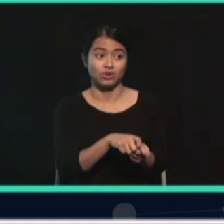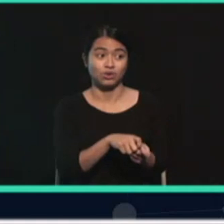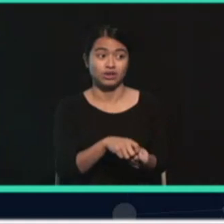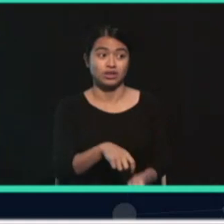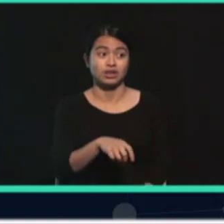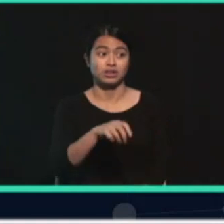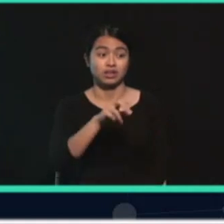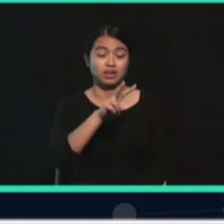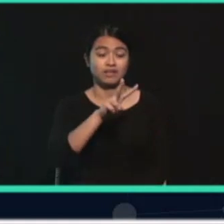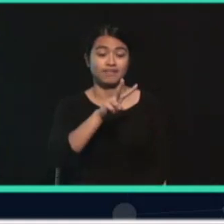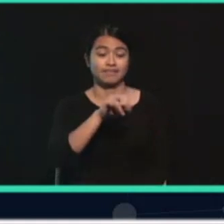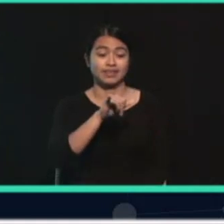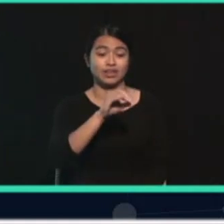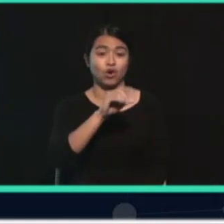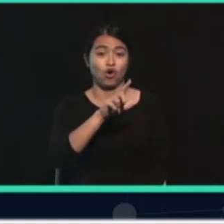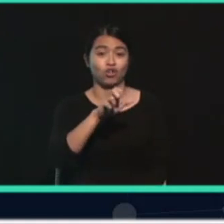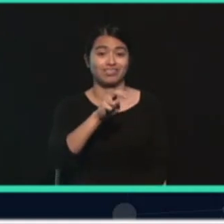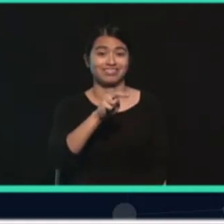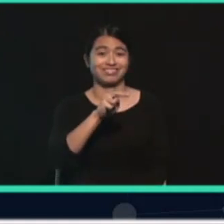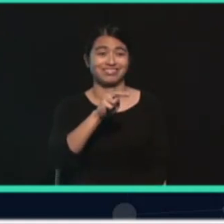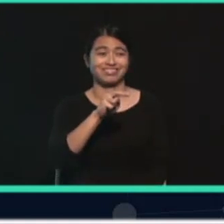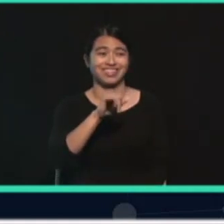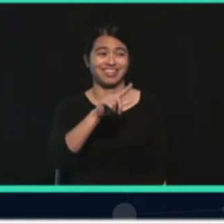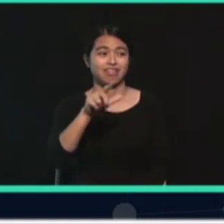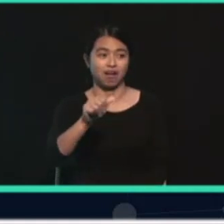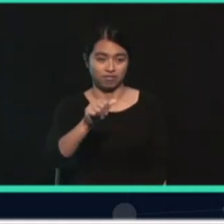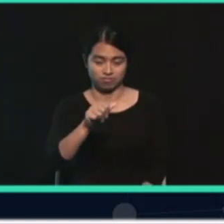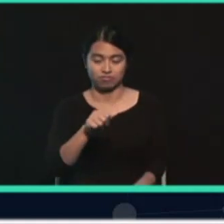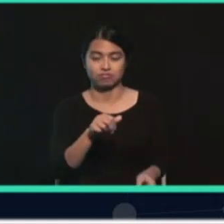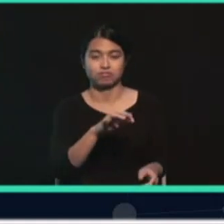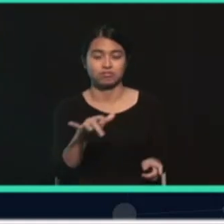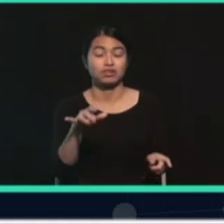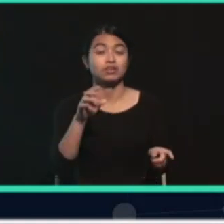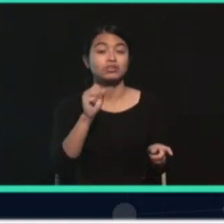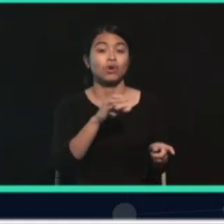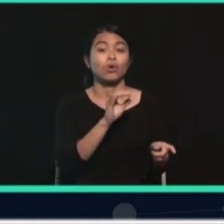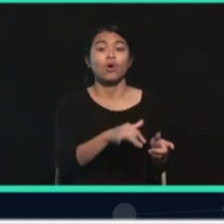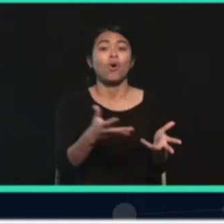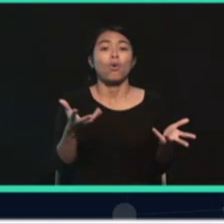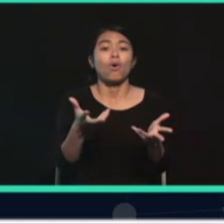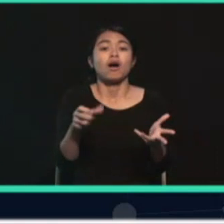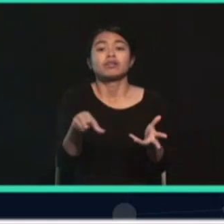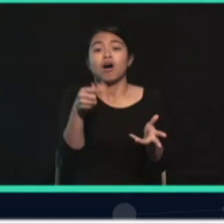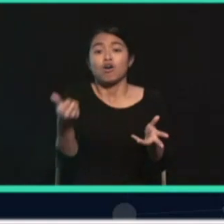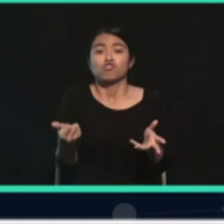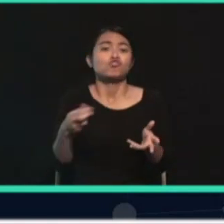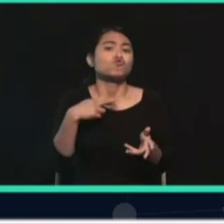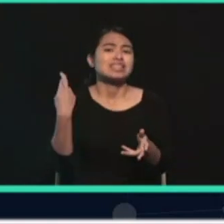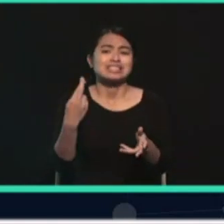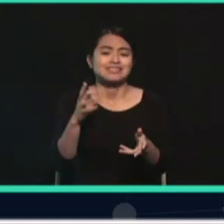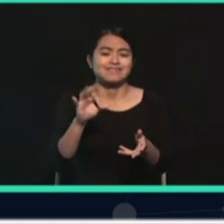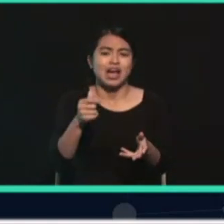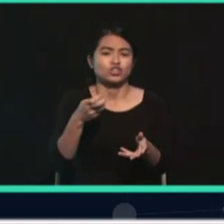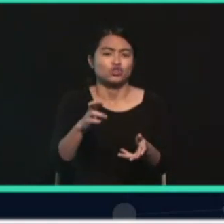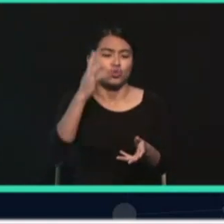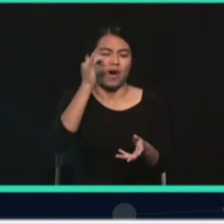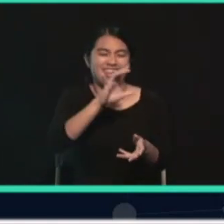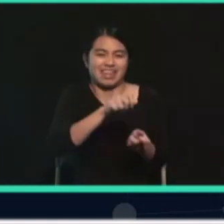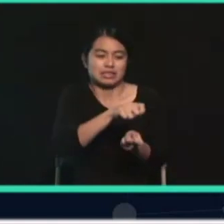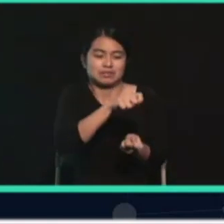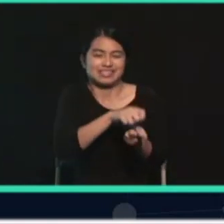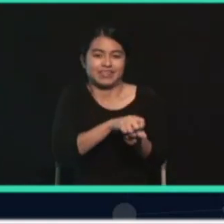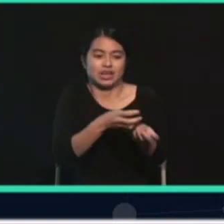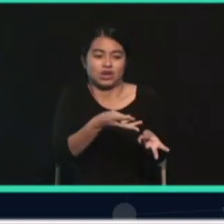marathon. And they looked at different questions asking what are the risk factors why these species go away.